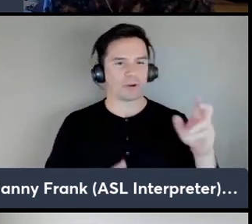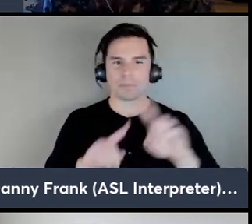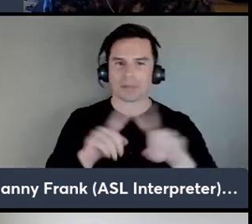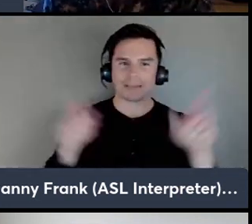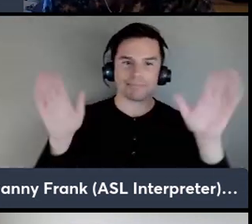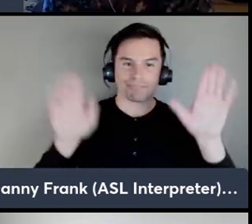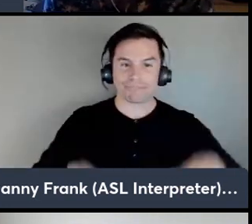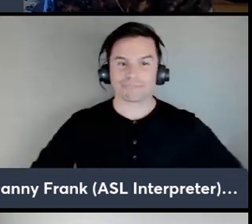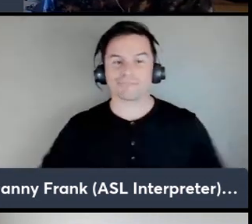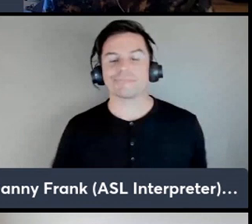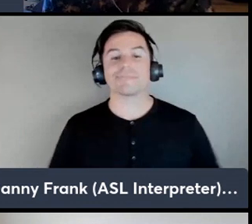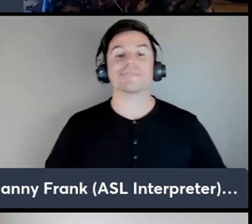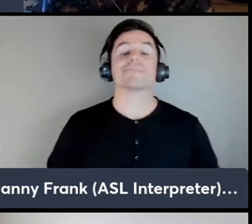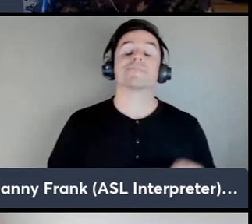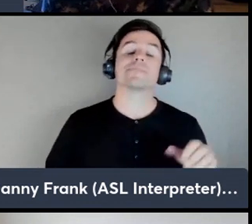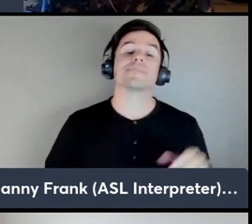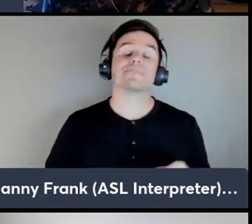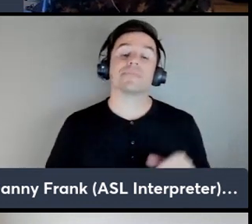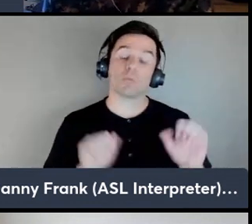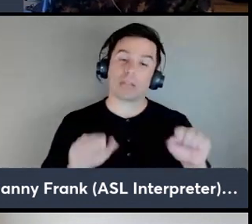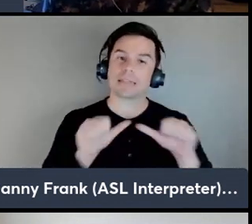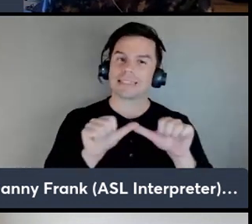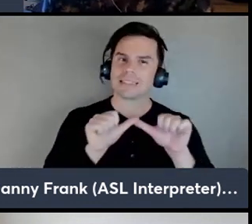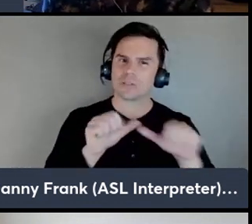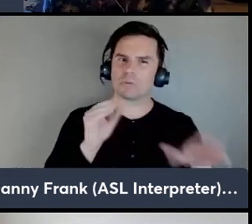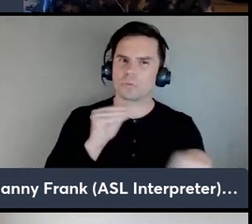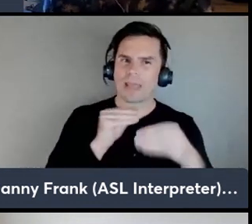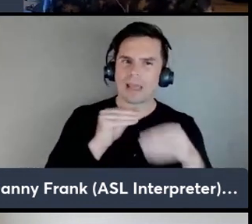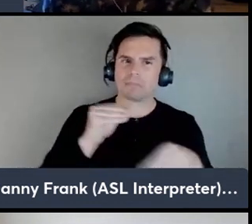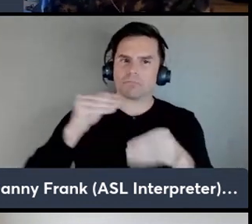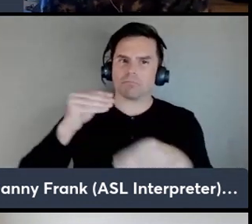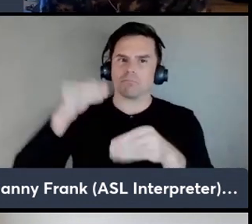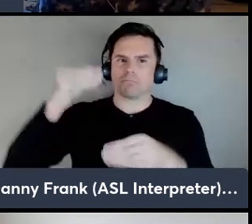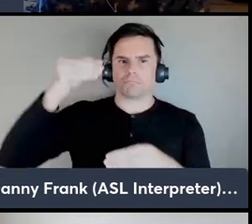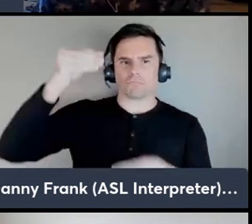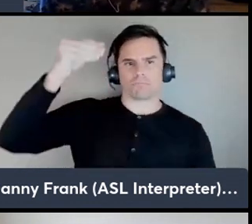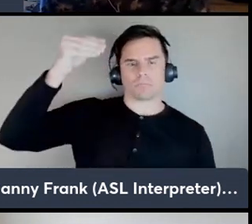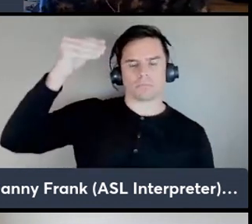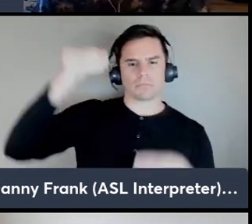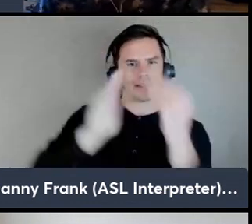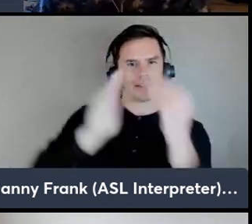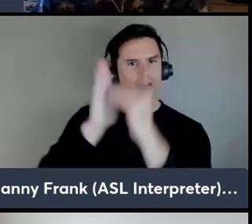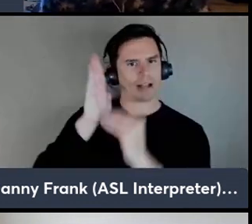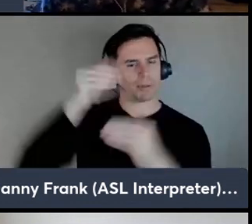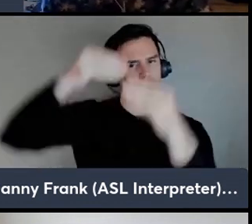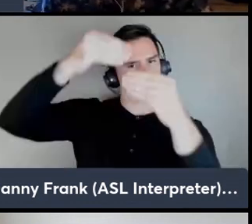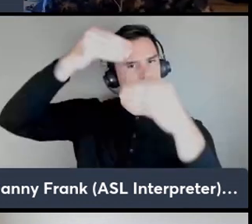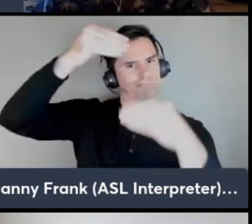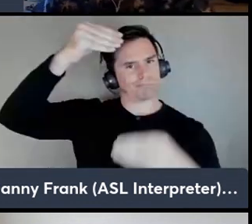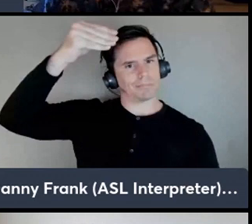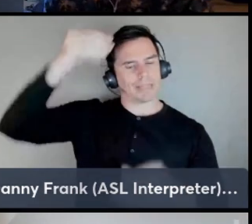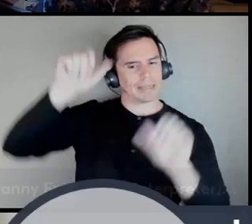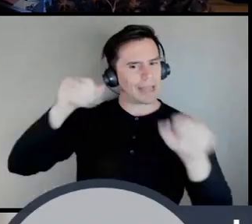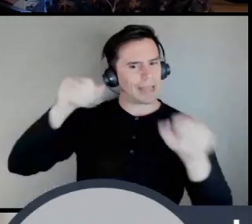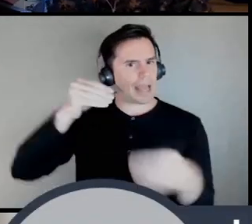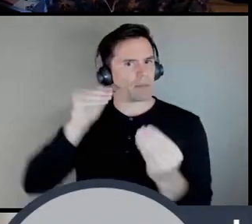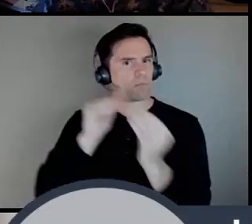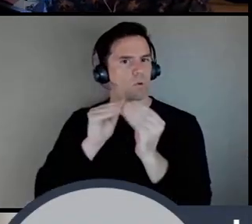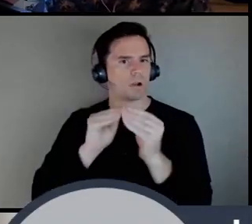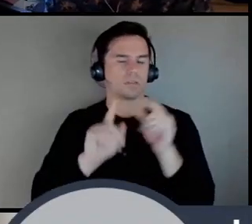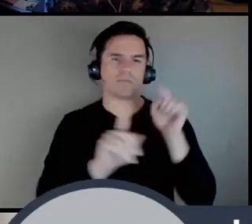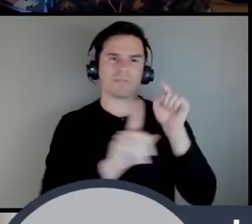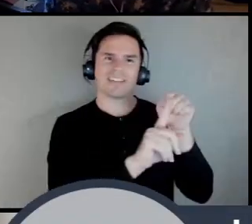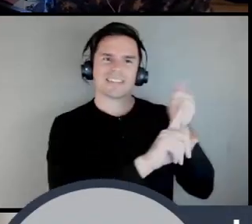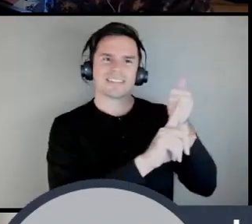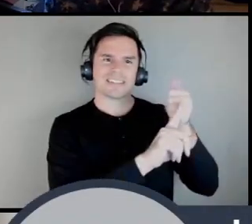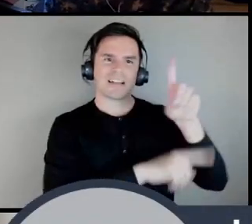similar aspects we can continue to add on to this document as well as over time. And this itself is a document. I think